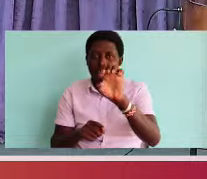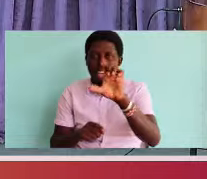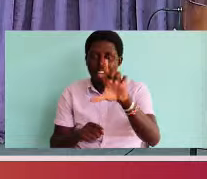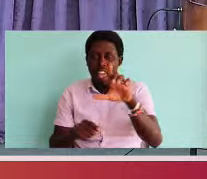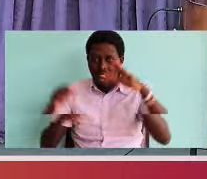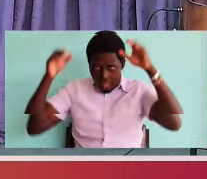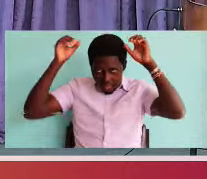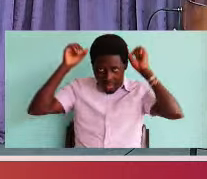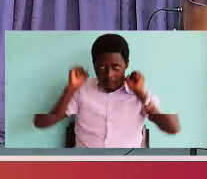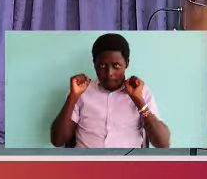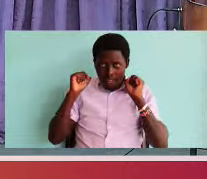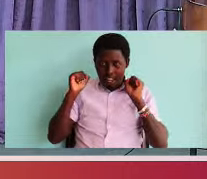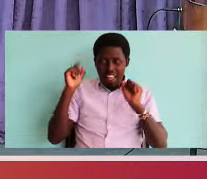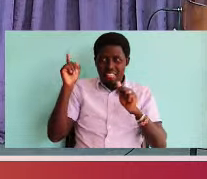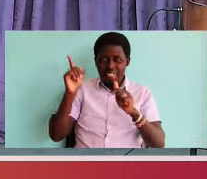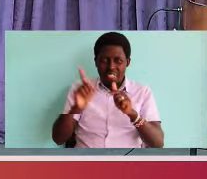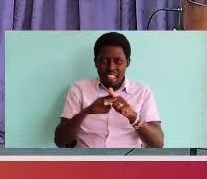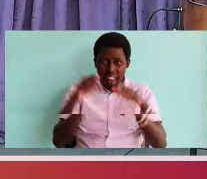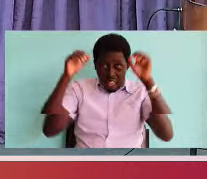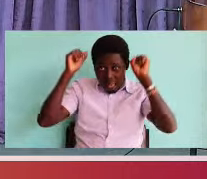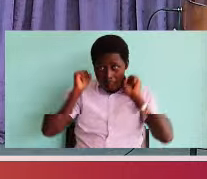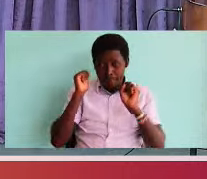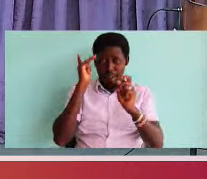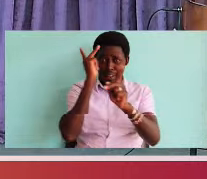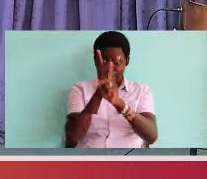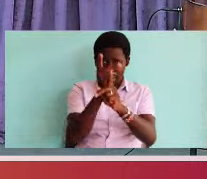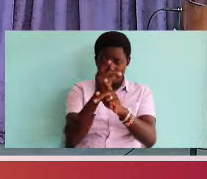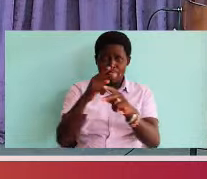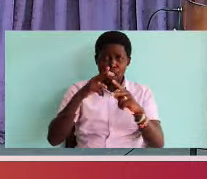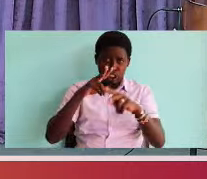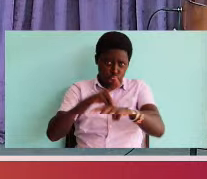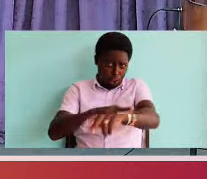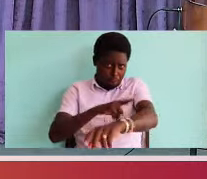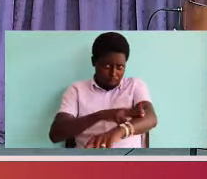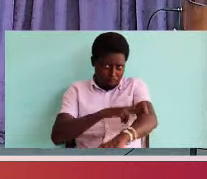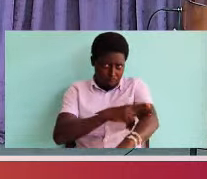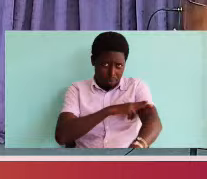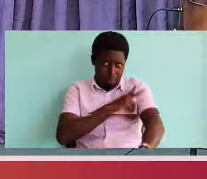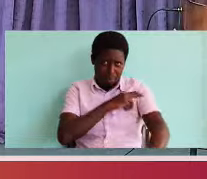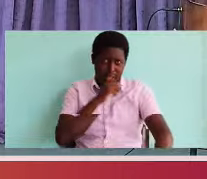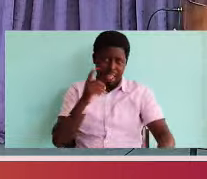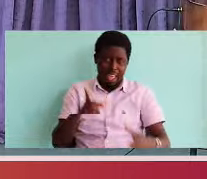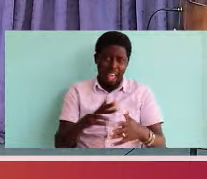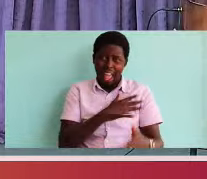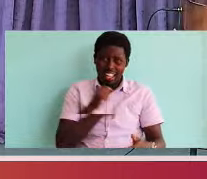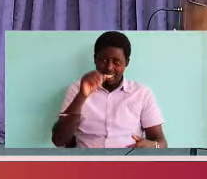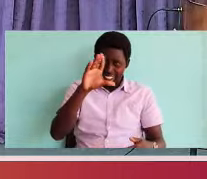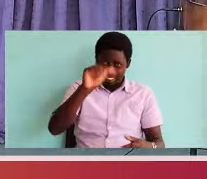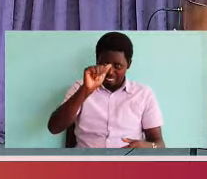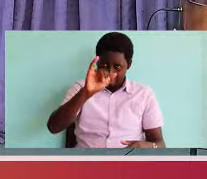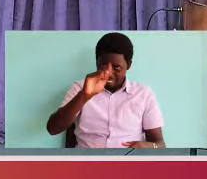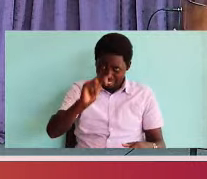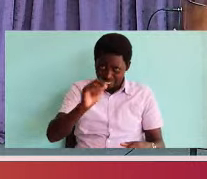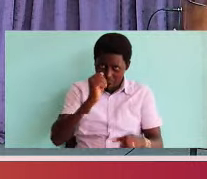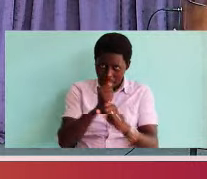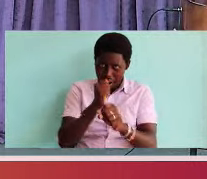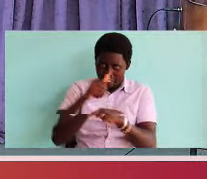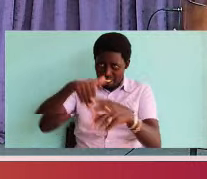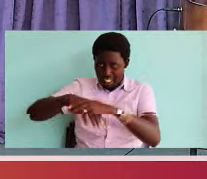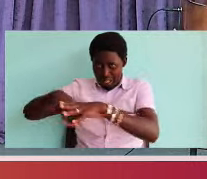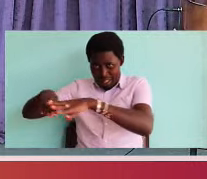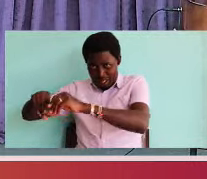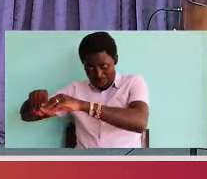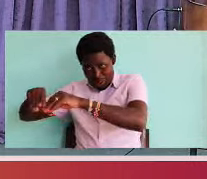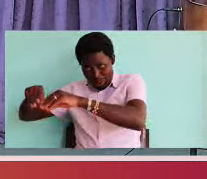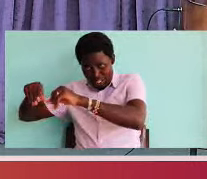Now Abel kept flocks, and Cain worked the soil. In the course of time, Cain